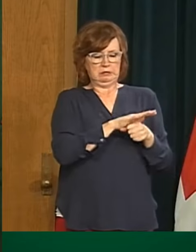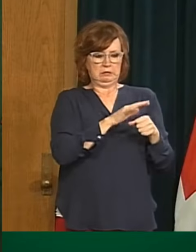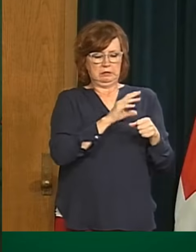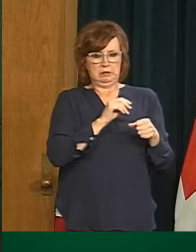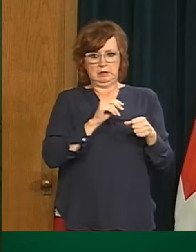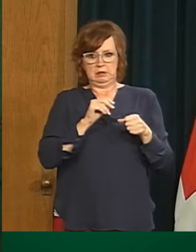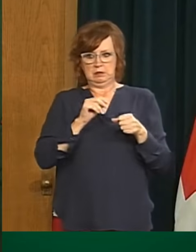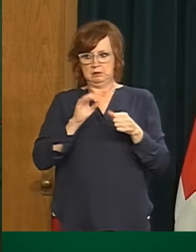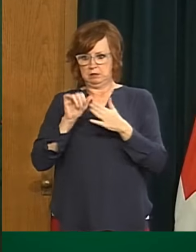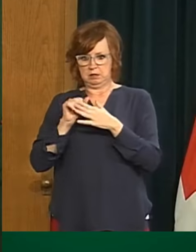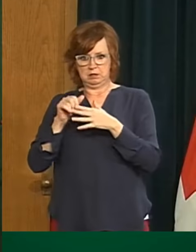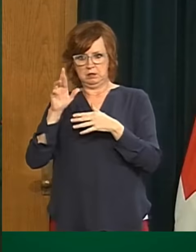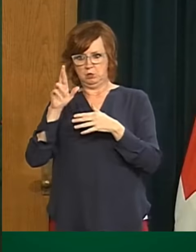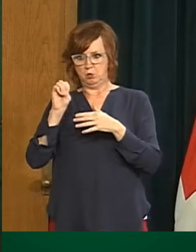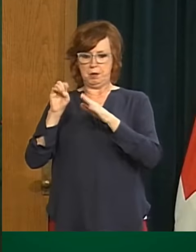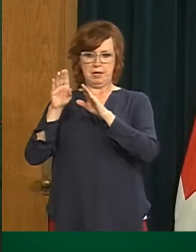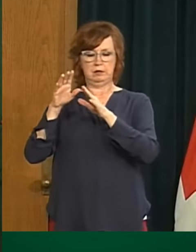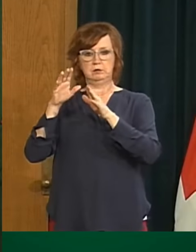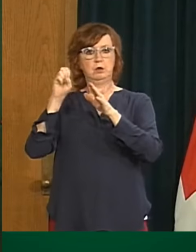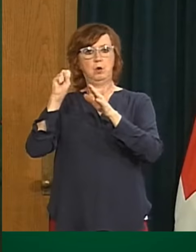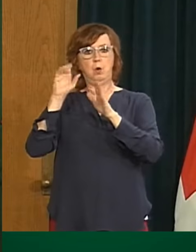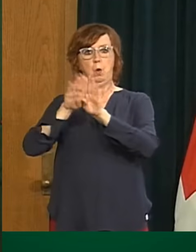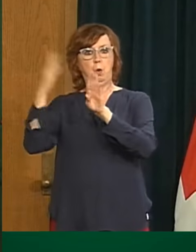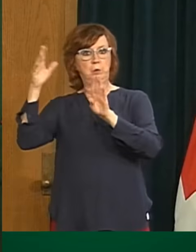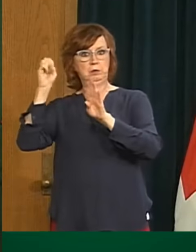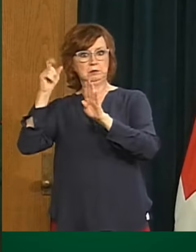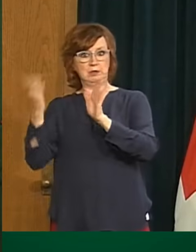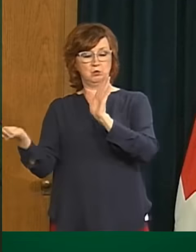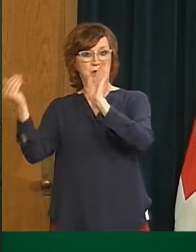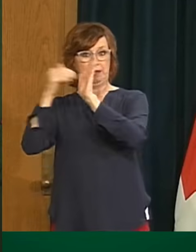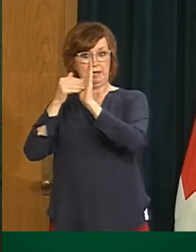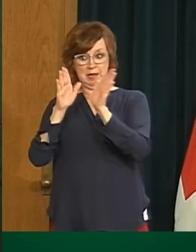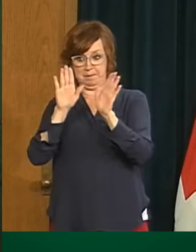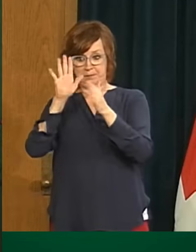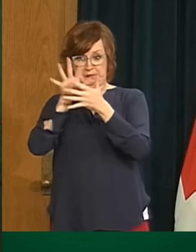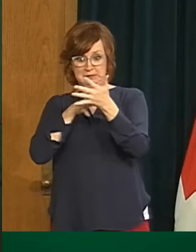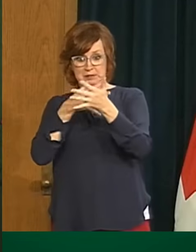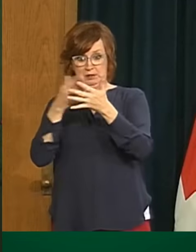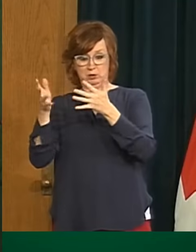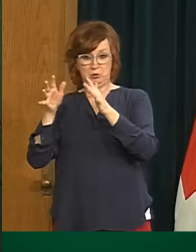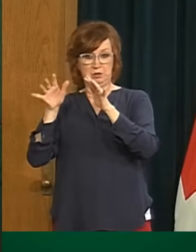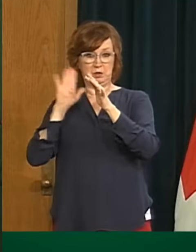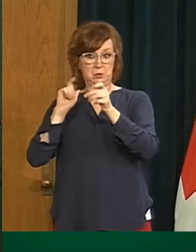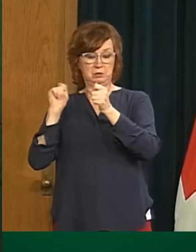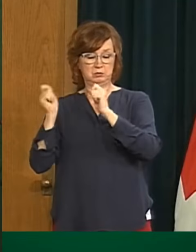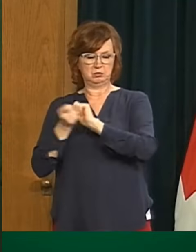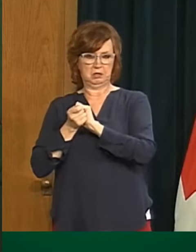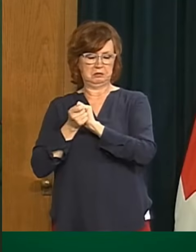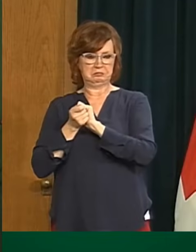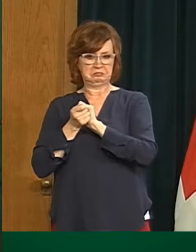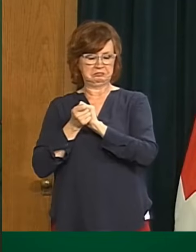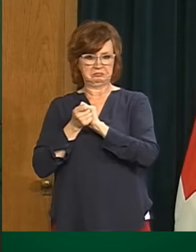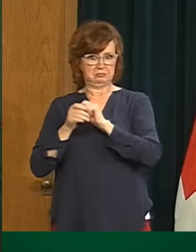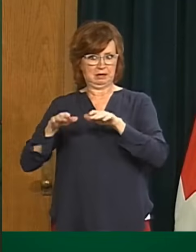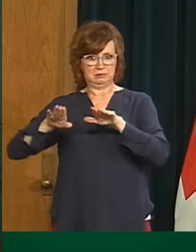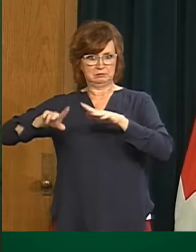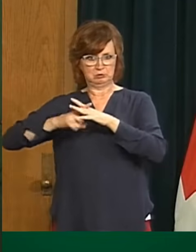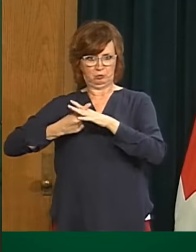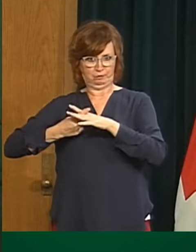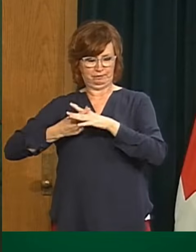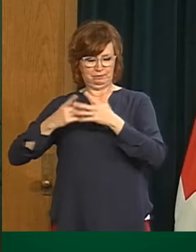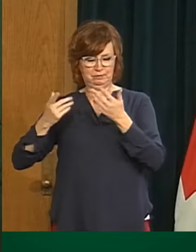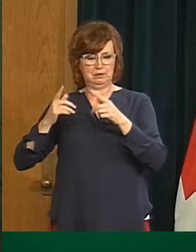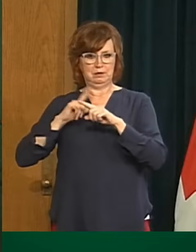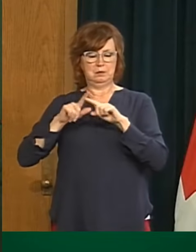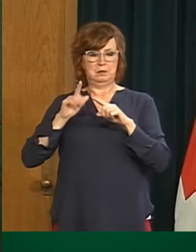So I think it's important. I think as I said, I'll get Dr. Shahab to comment on that. But I think it's important when there is an issue in a particular